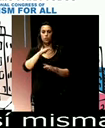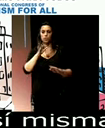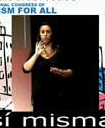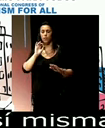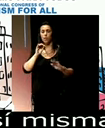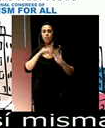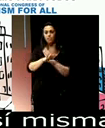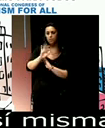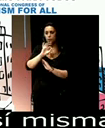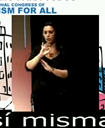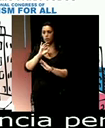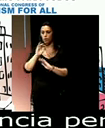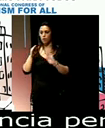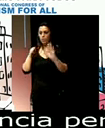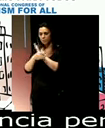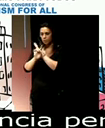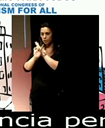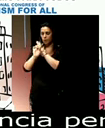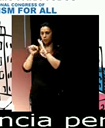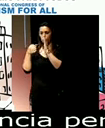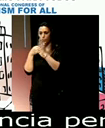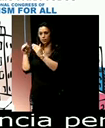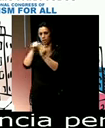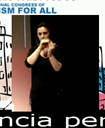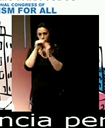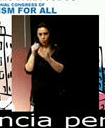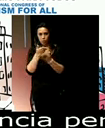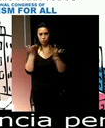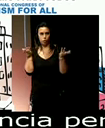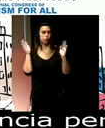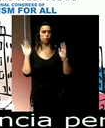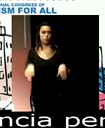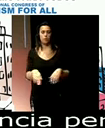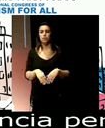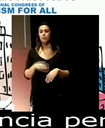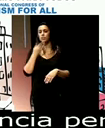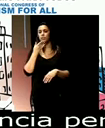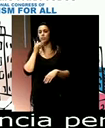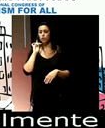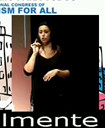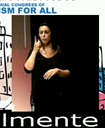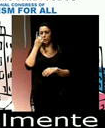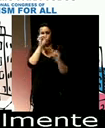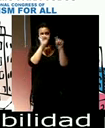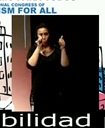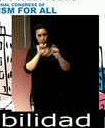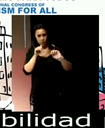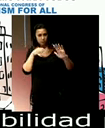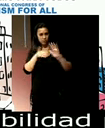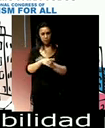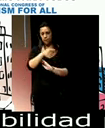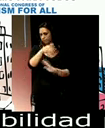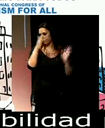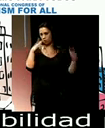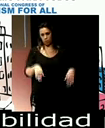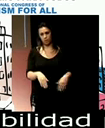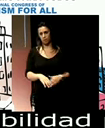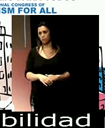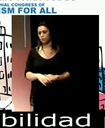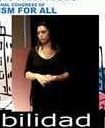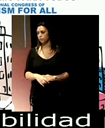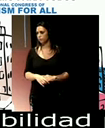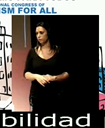all, and a single model of accessibility not exist. An accessibility statement in according